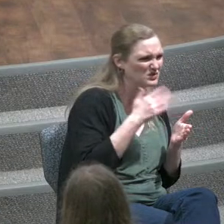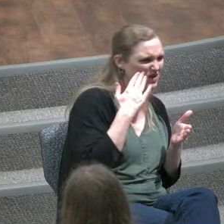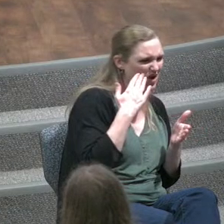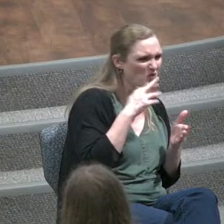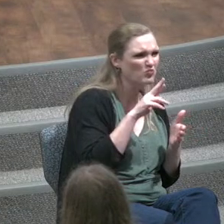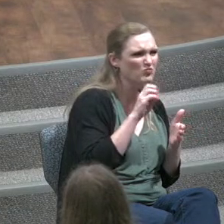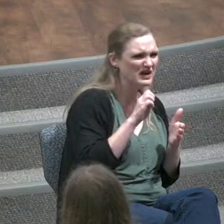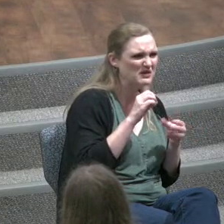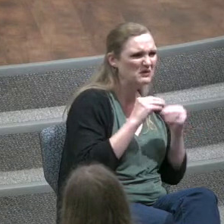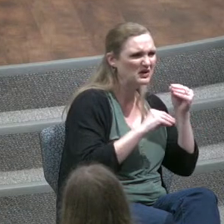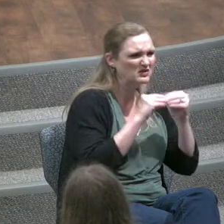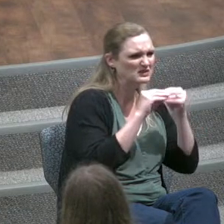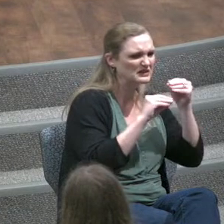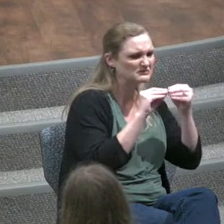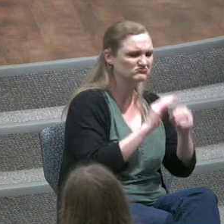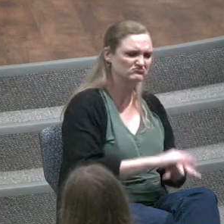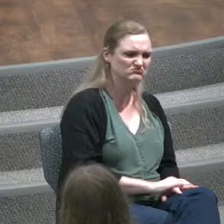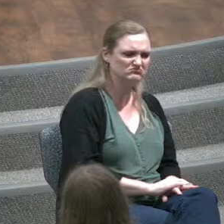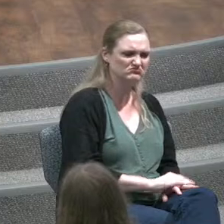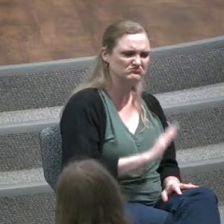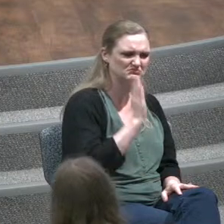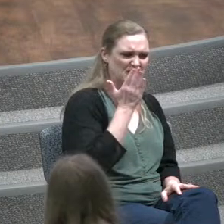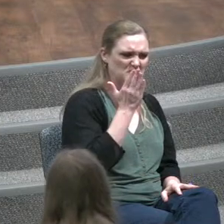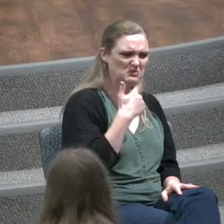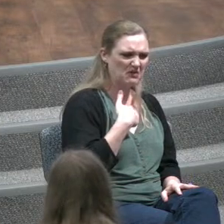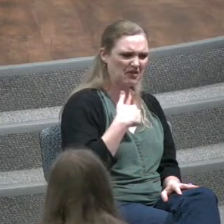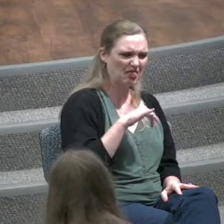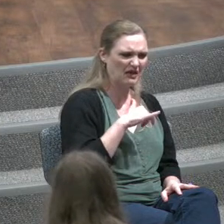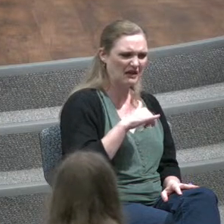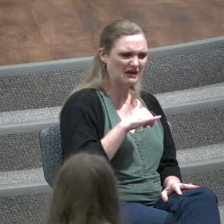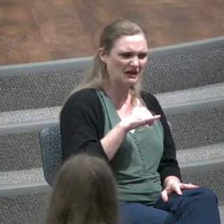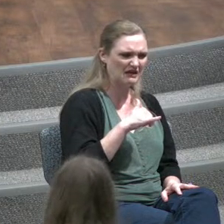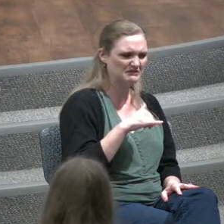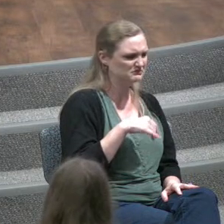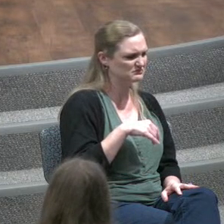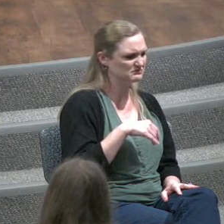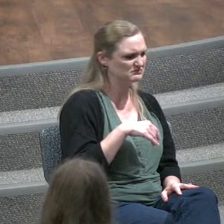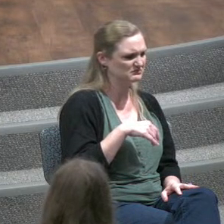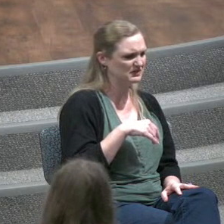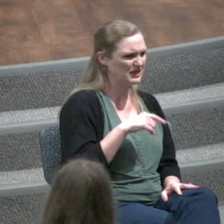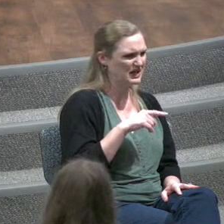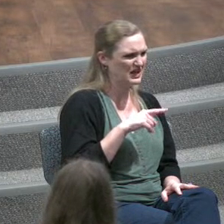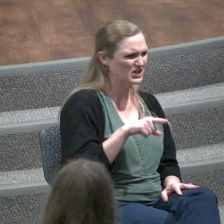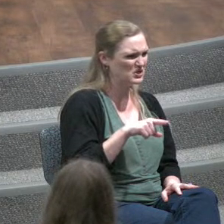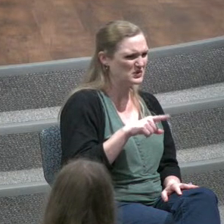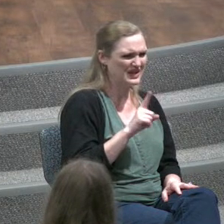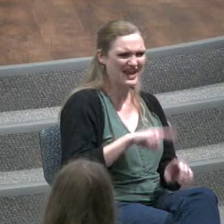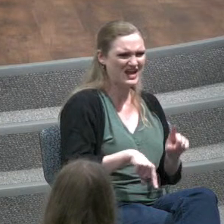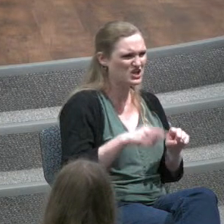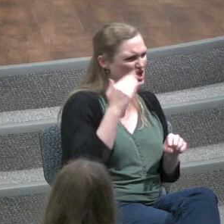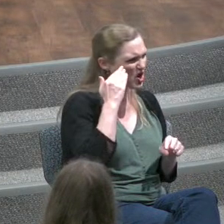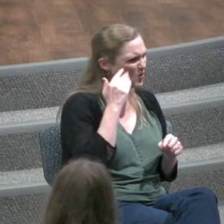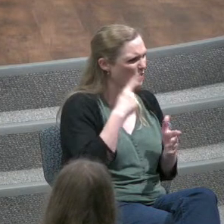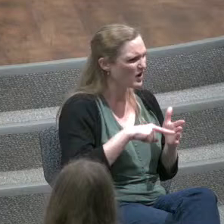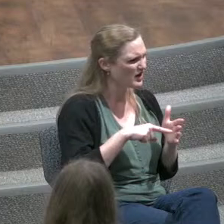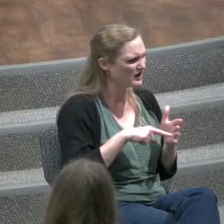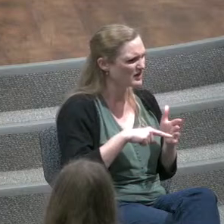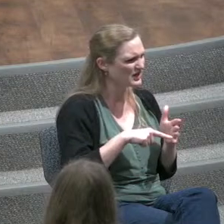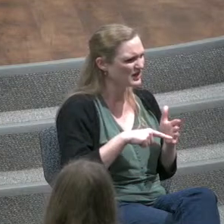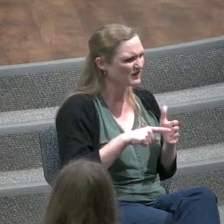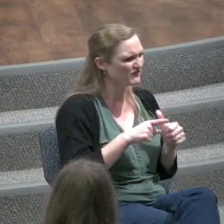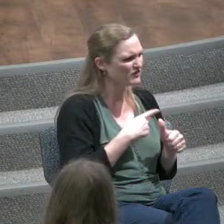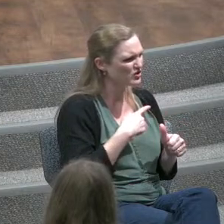in and rebuilding things. But it seems to me like, once you rebuild it, you'll never know what was originally found. So